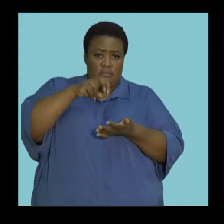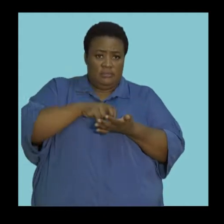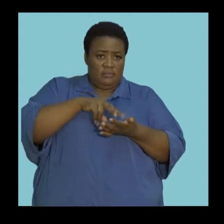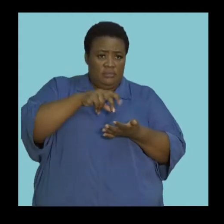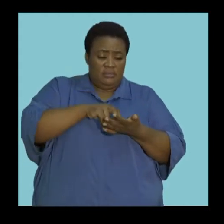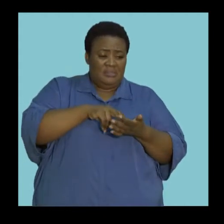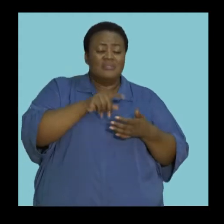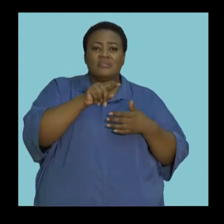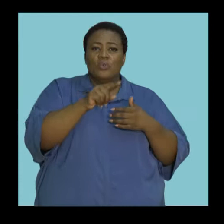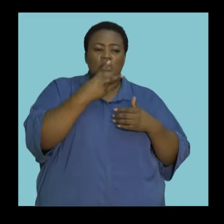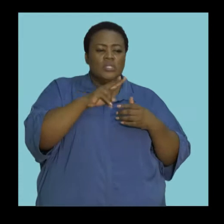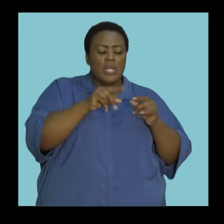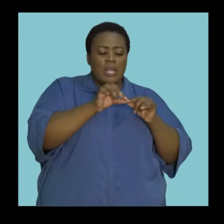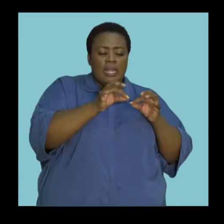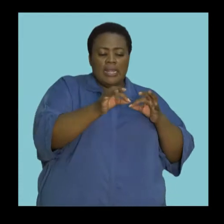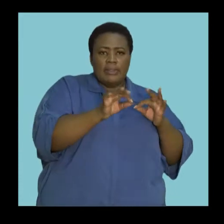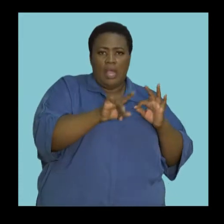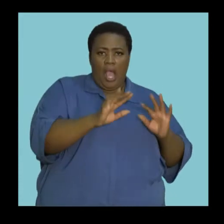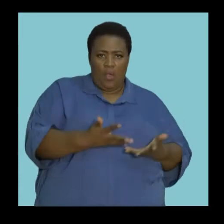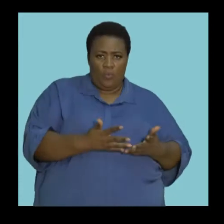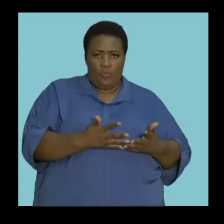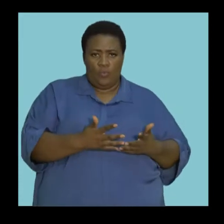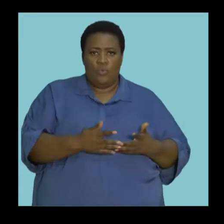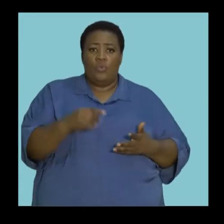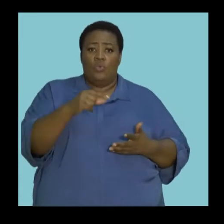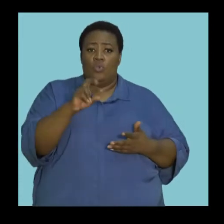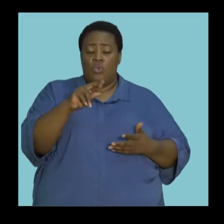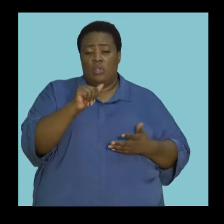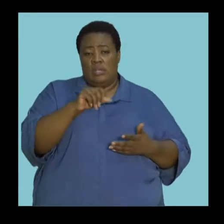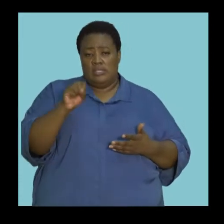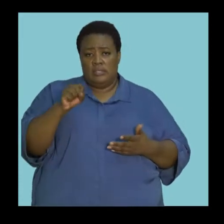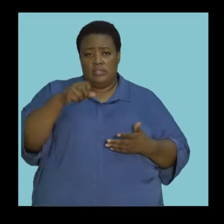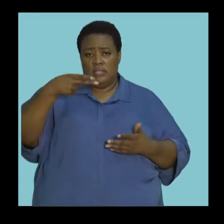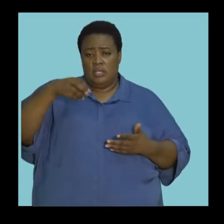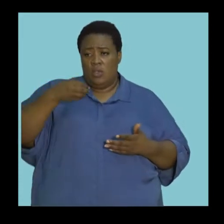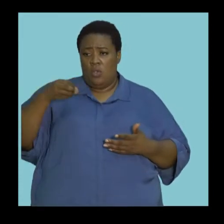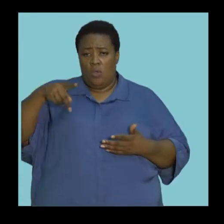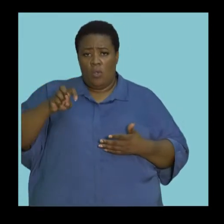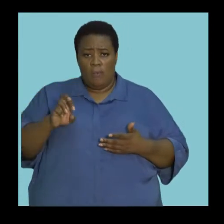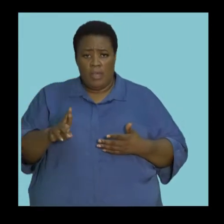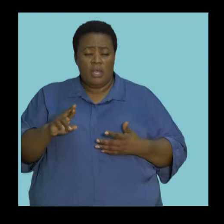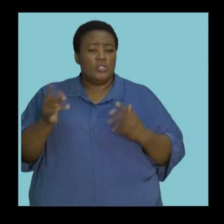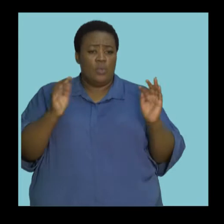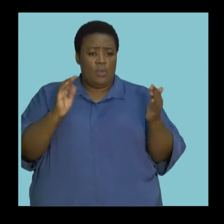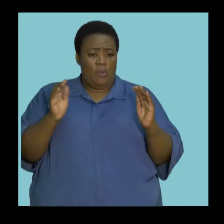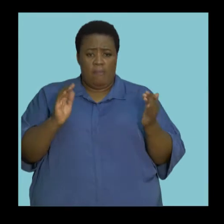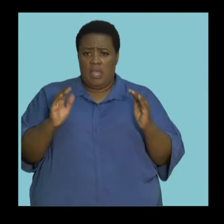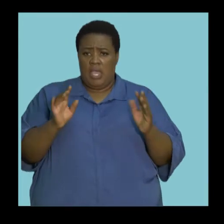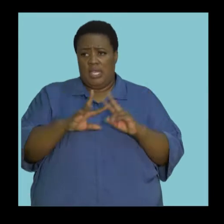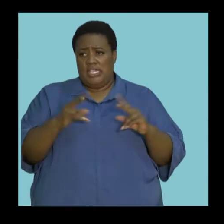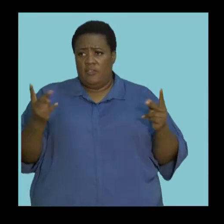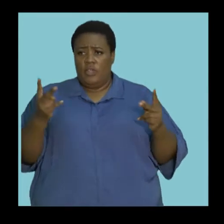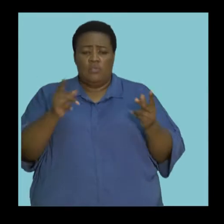grasshoppers. And we've recorded that for 5 different grasshoppers. So clearly here we're recording the different